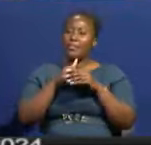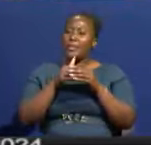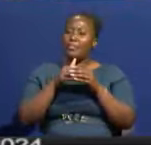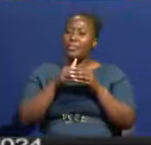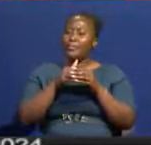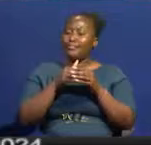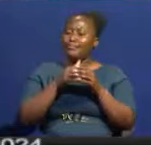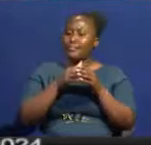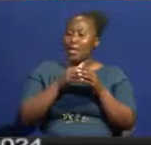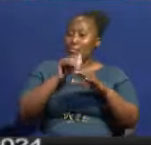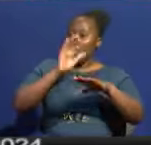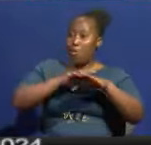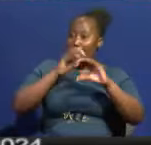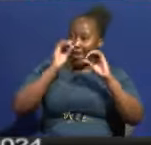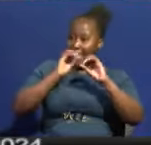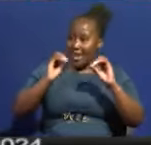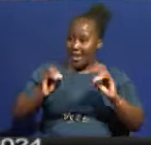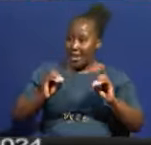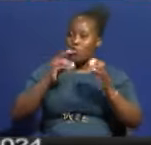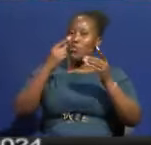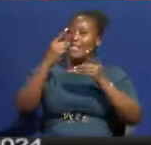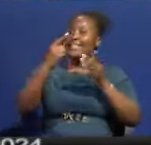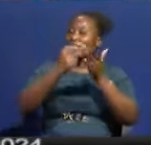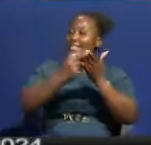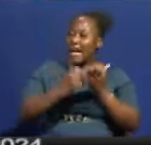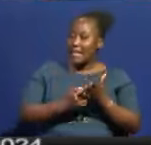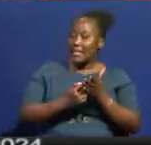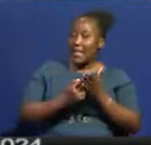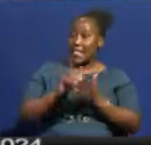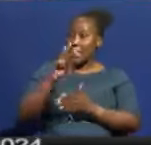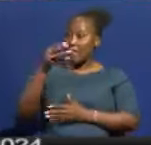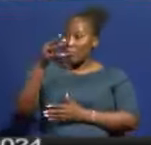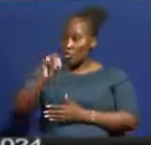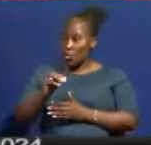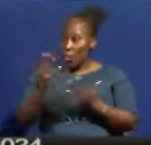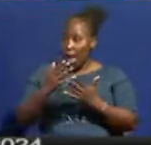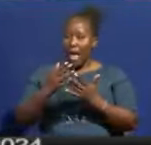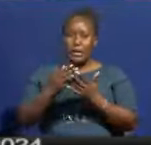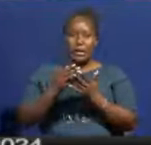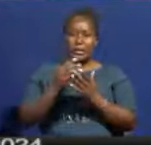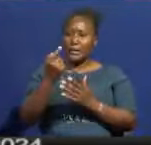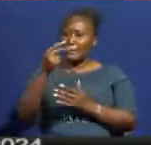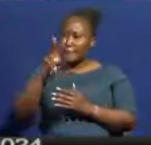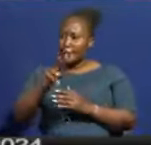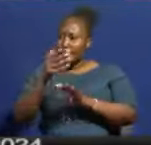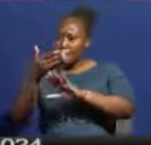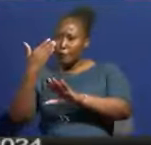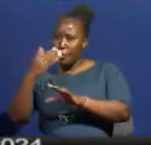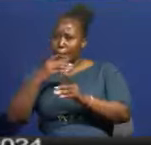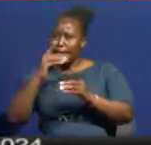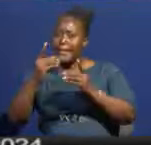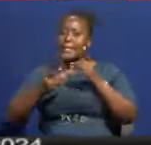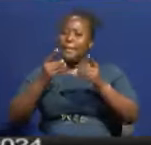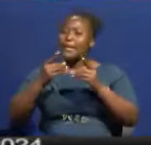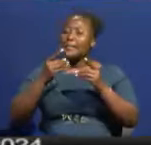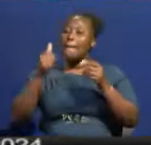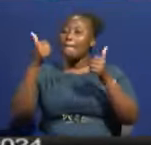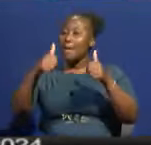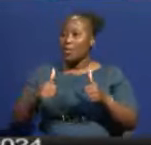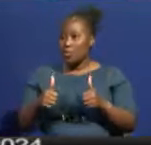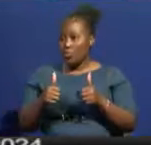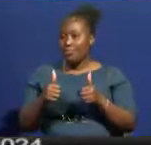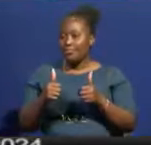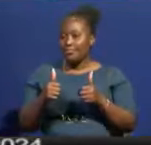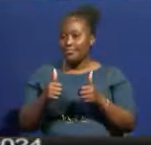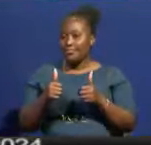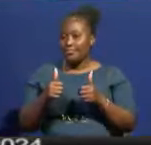order to discuss the substance of the motion in media stations before debate, as is